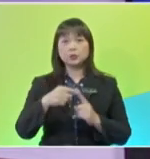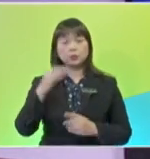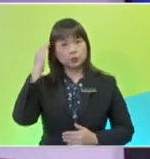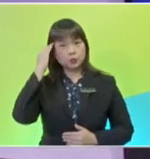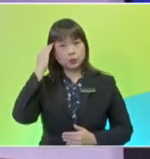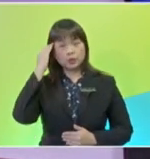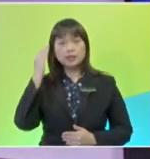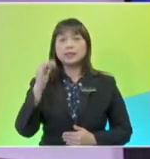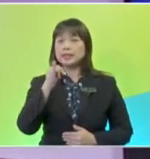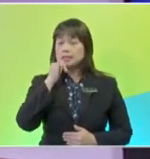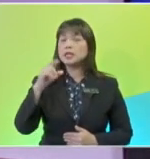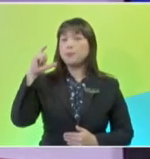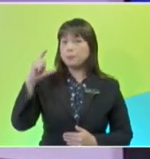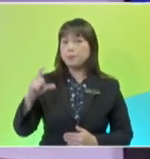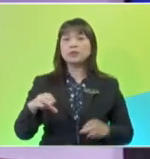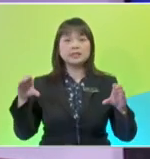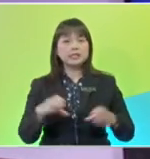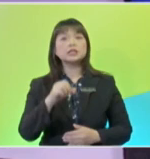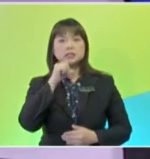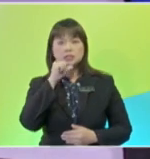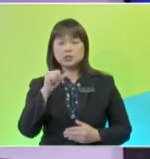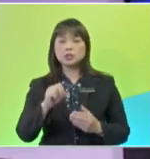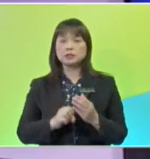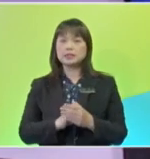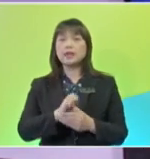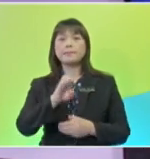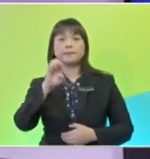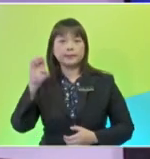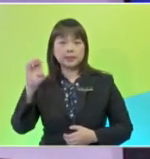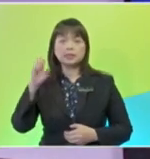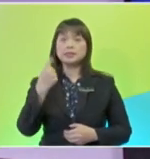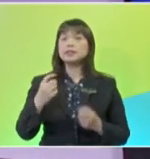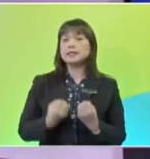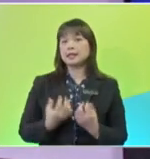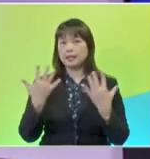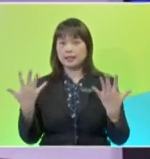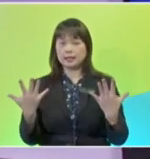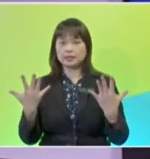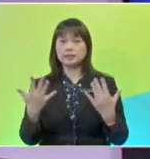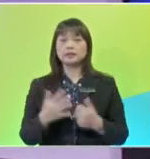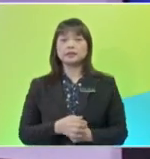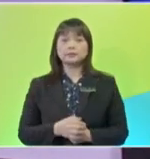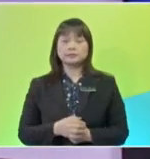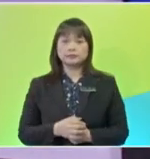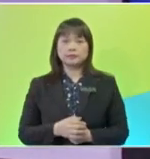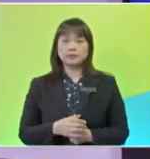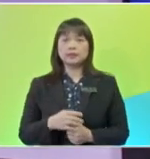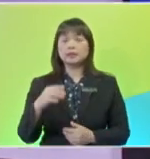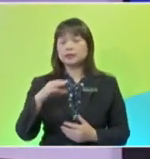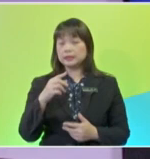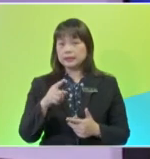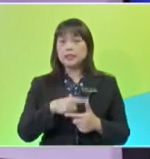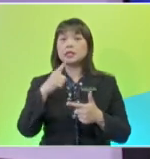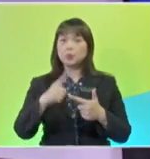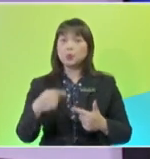its light; it reflects the light from the sun onto Earth. Secondly, we learn about the movement of the moon, which